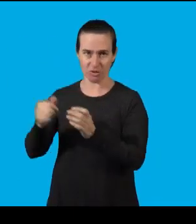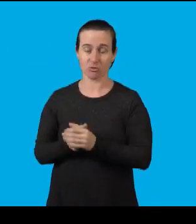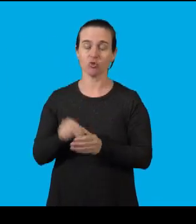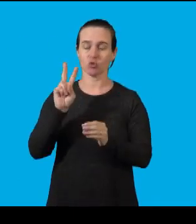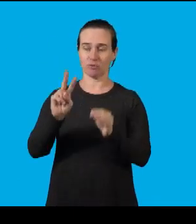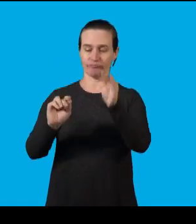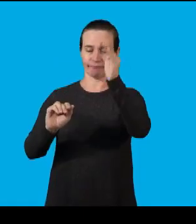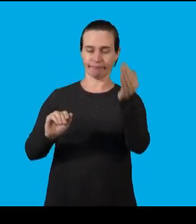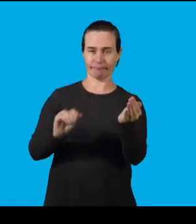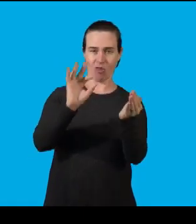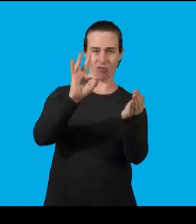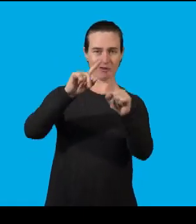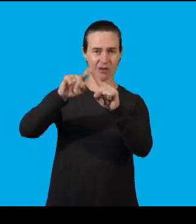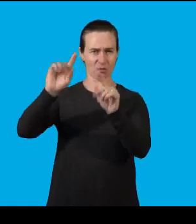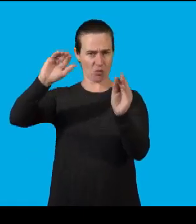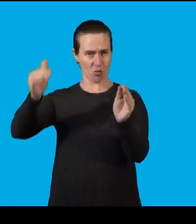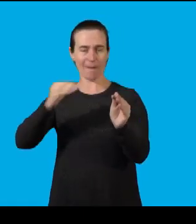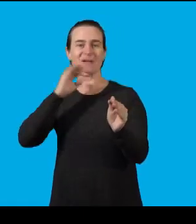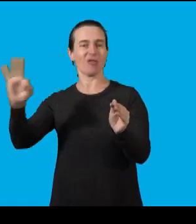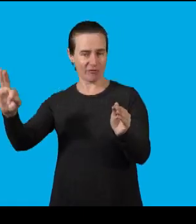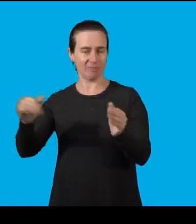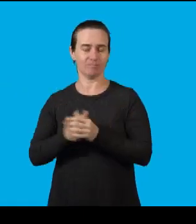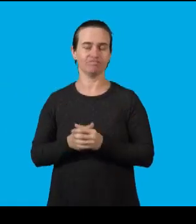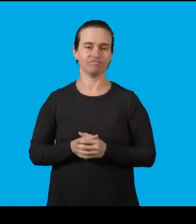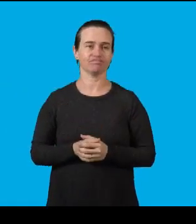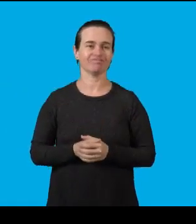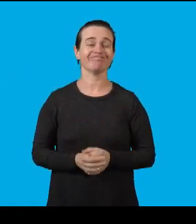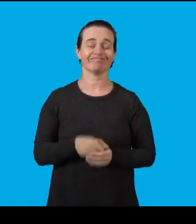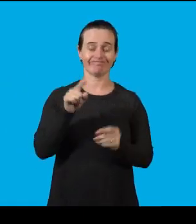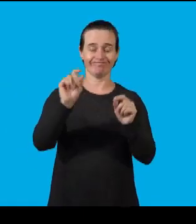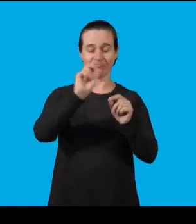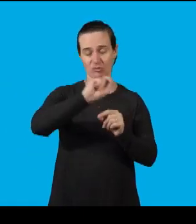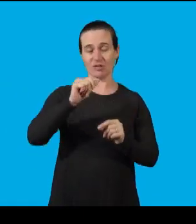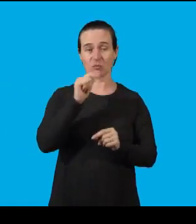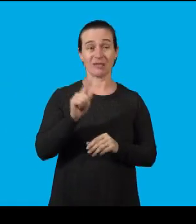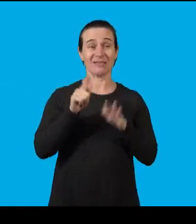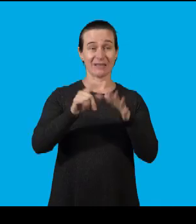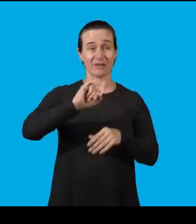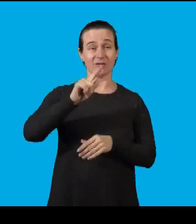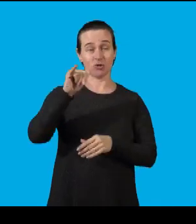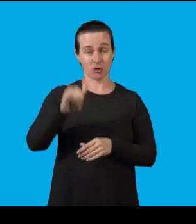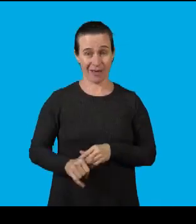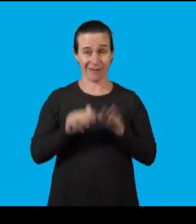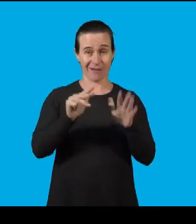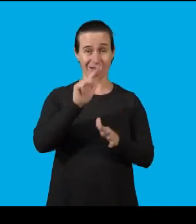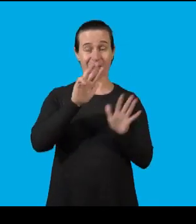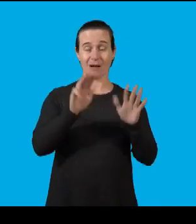mark allocation is 3 times 1 equals 3. On 17th July